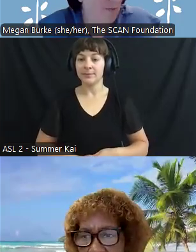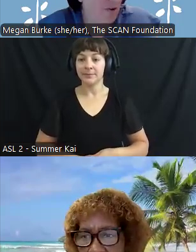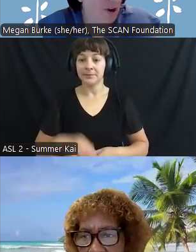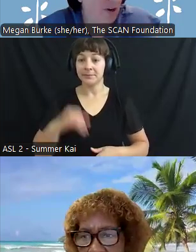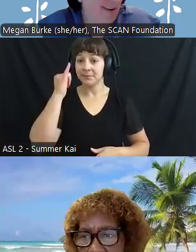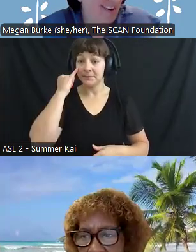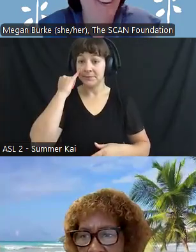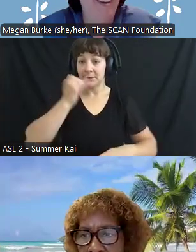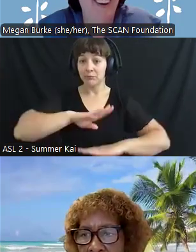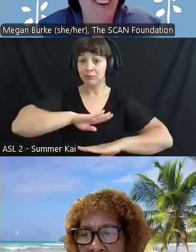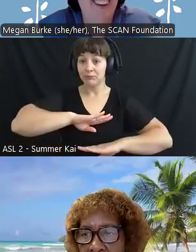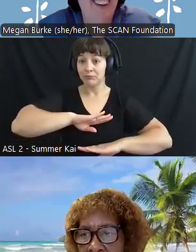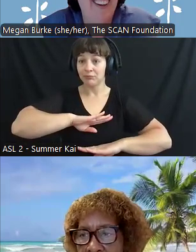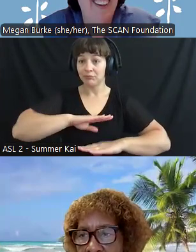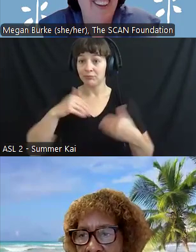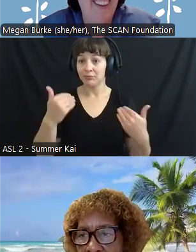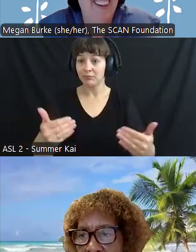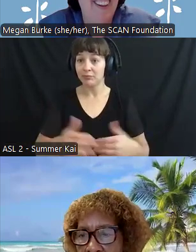And if not, we can move on.